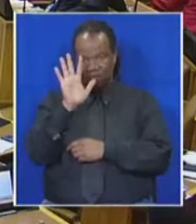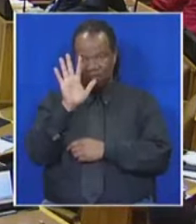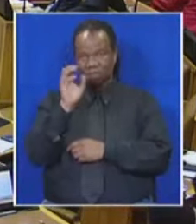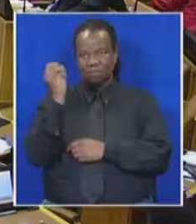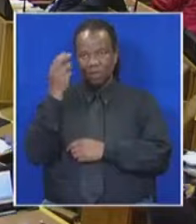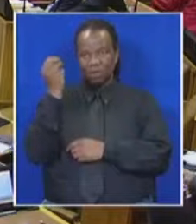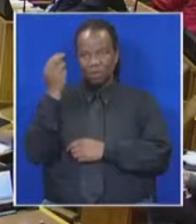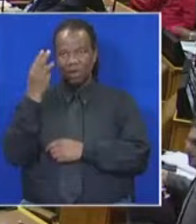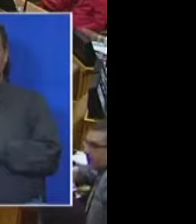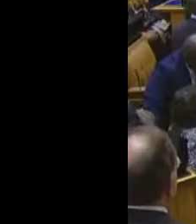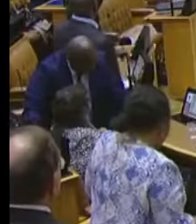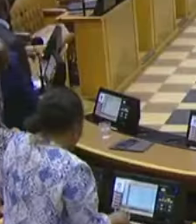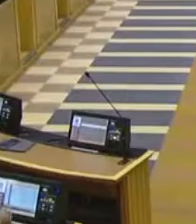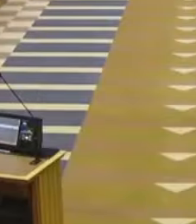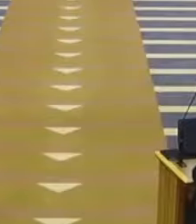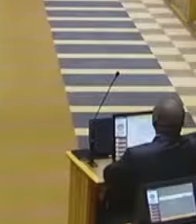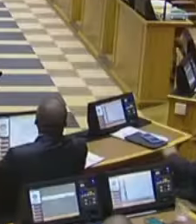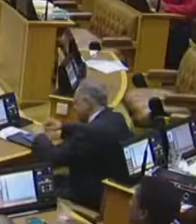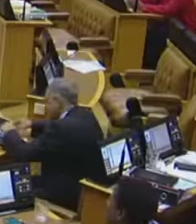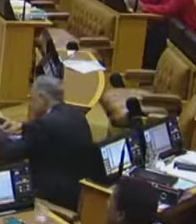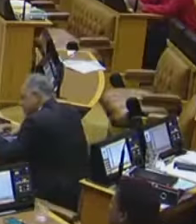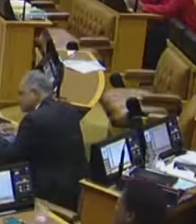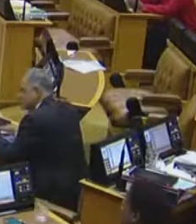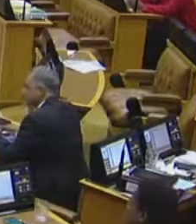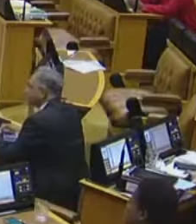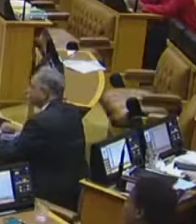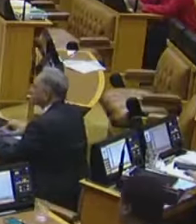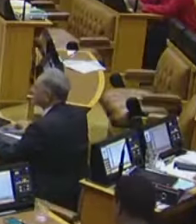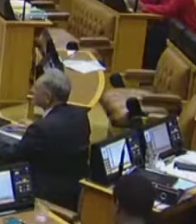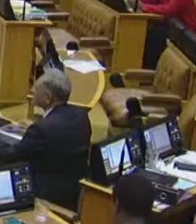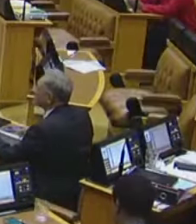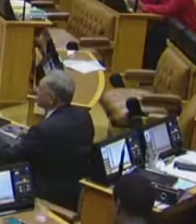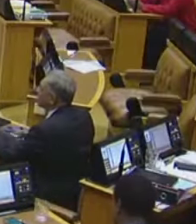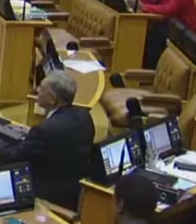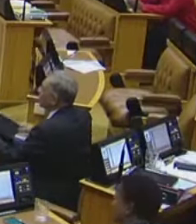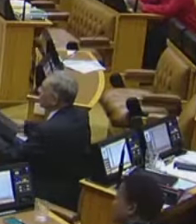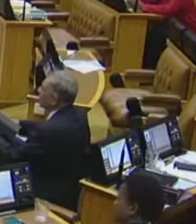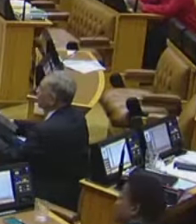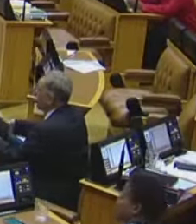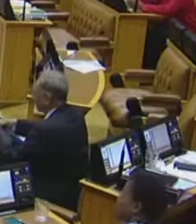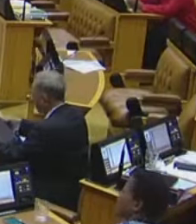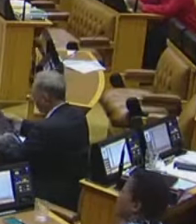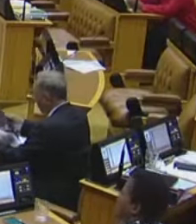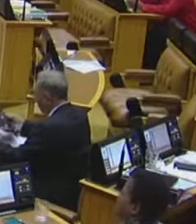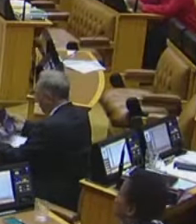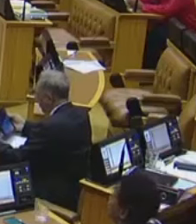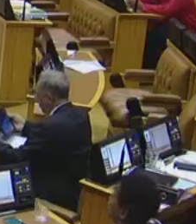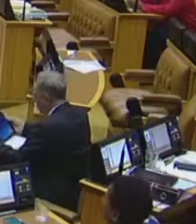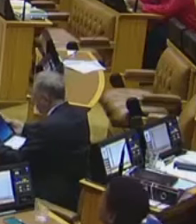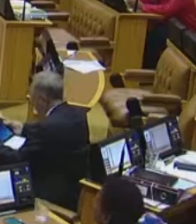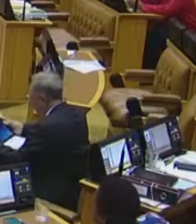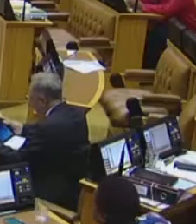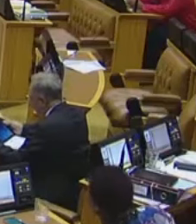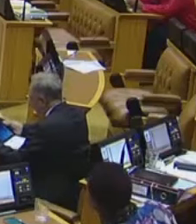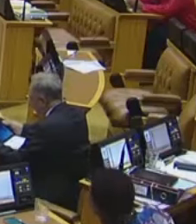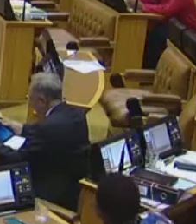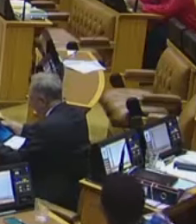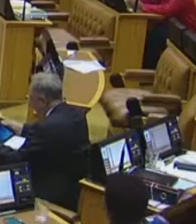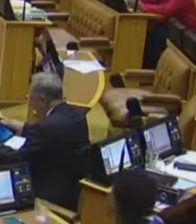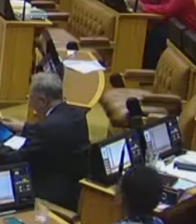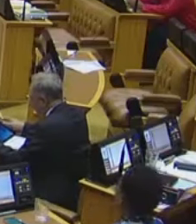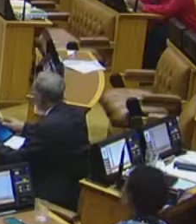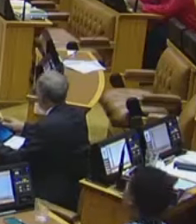a division has been called. Can you tell the people who are telling you to be not afraid to shut up, please? We want to start